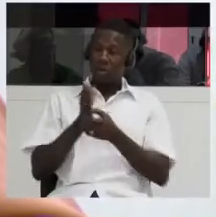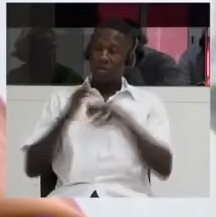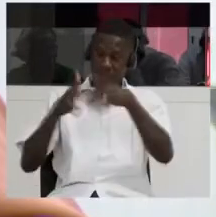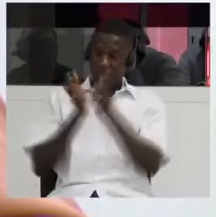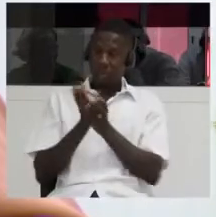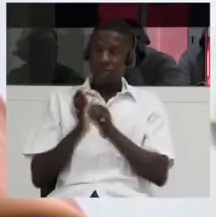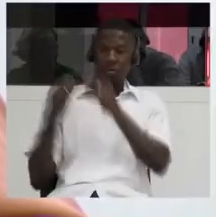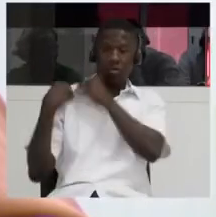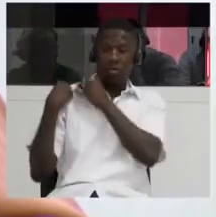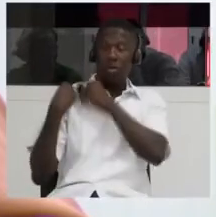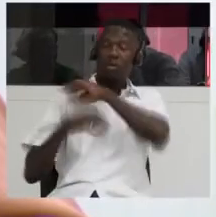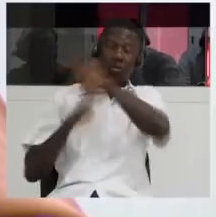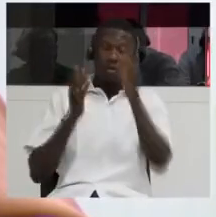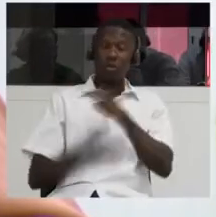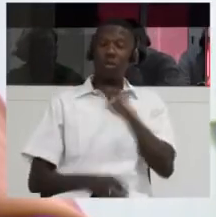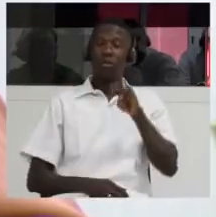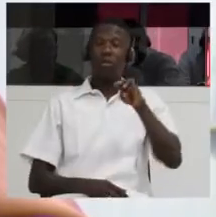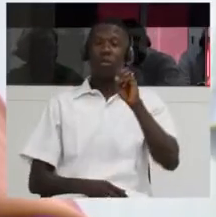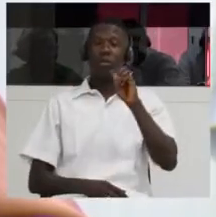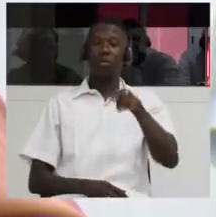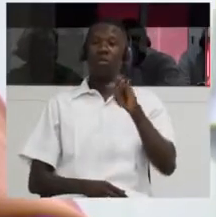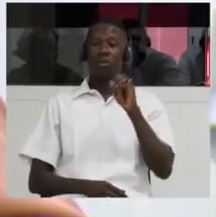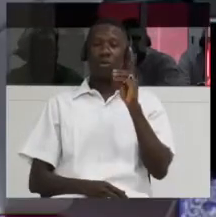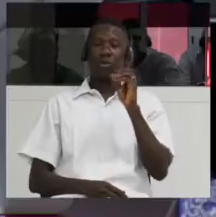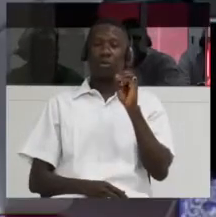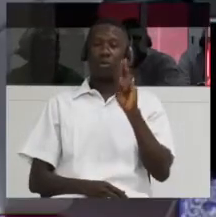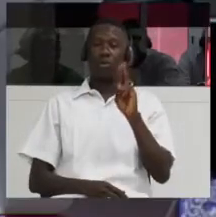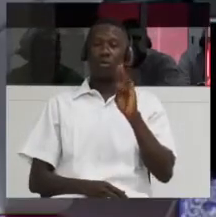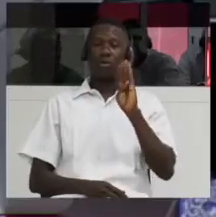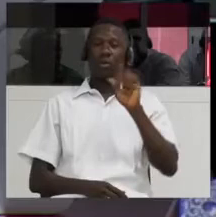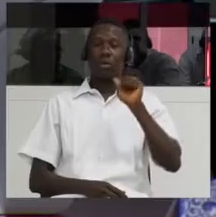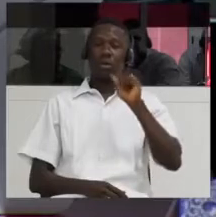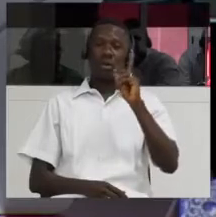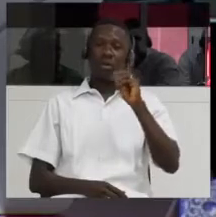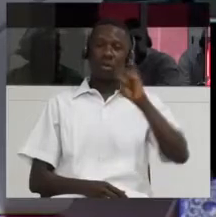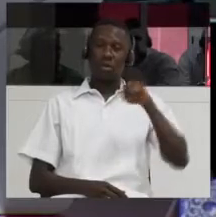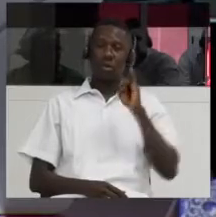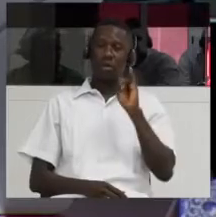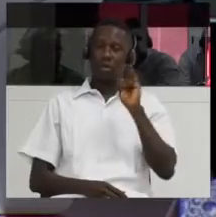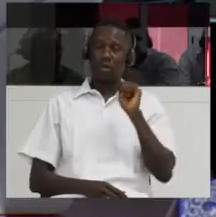Do you recall where you were in